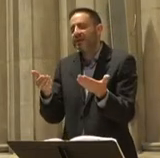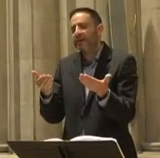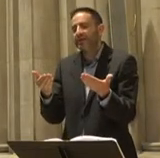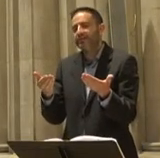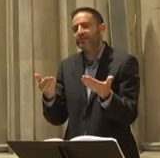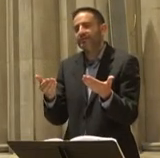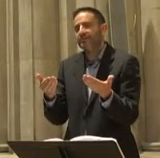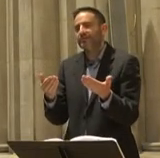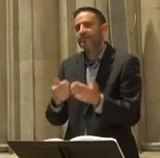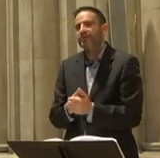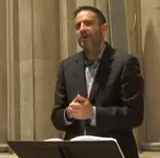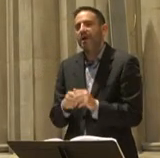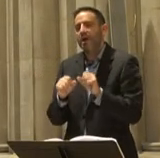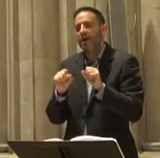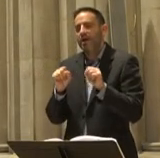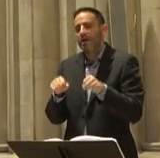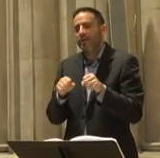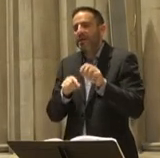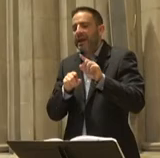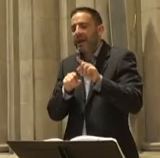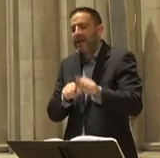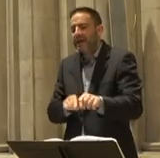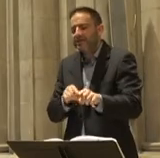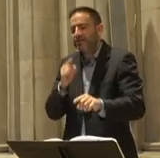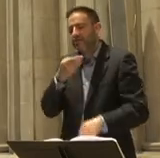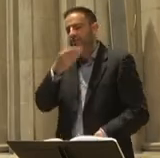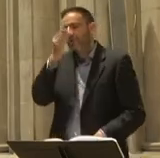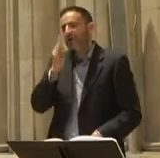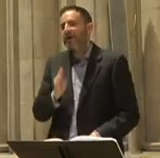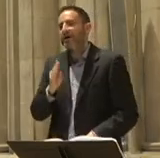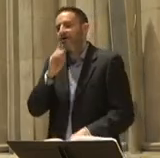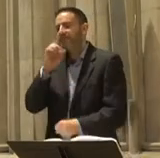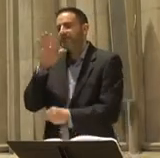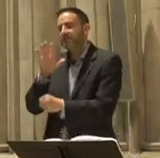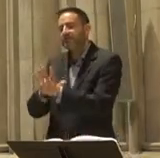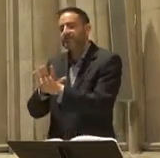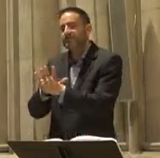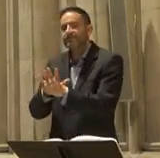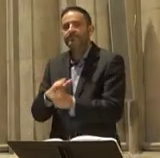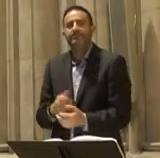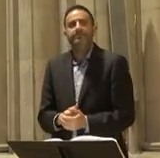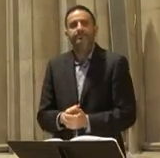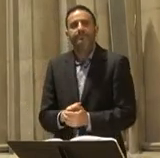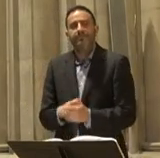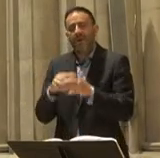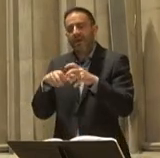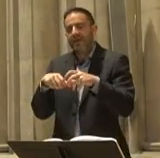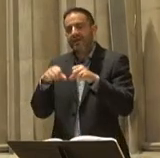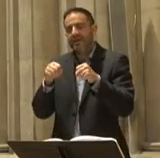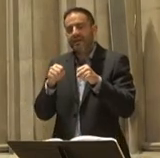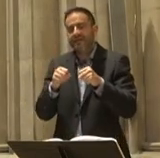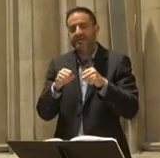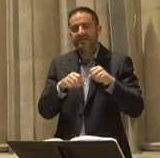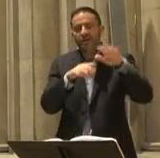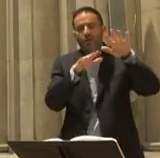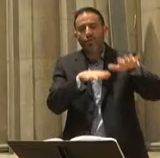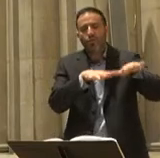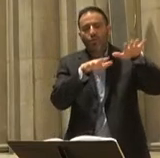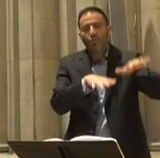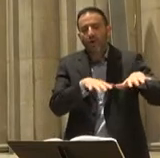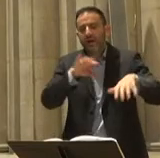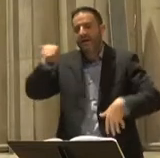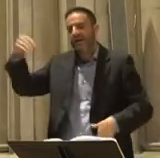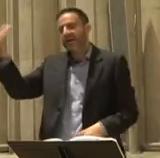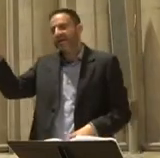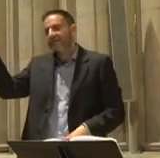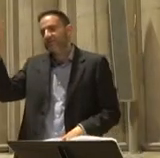be an answer to God's covenant. I have to say, it takes both rain and